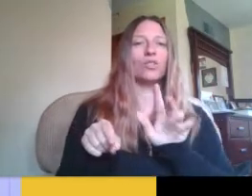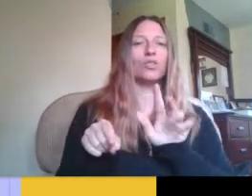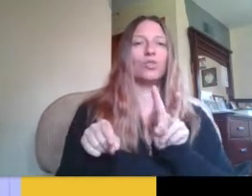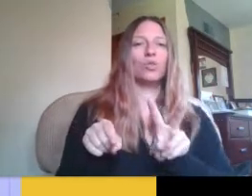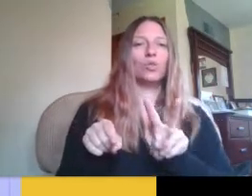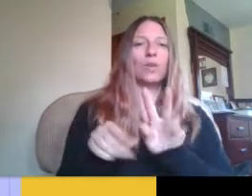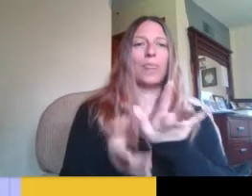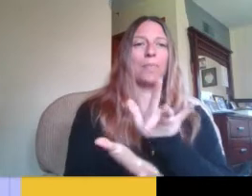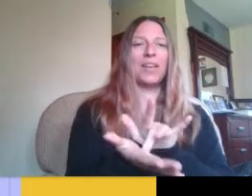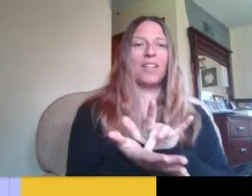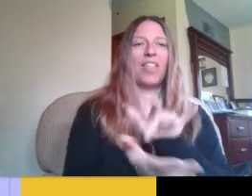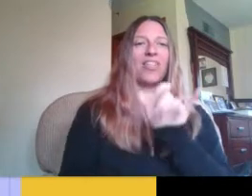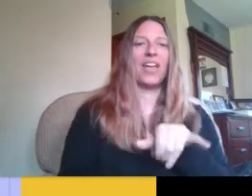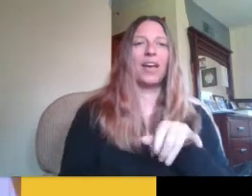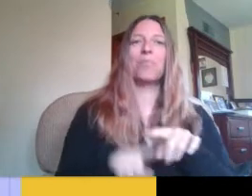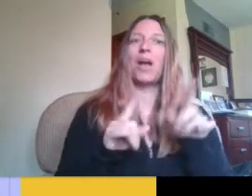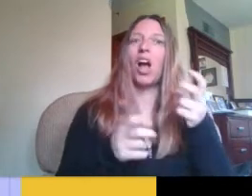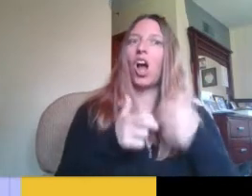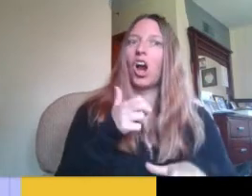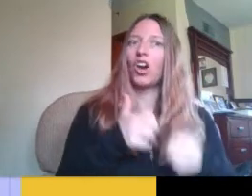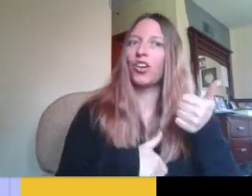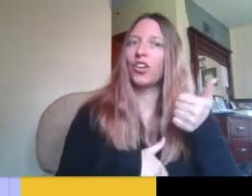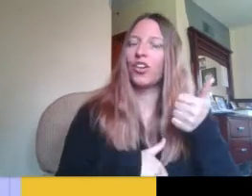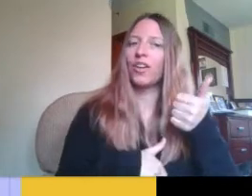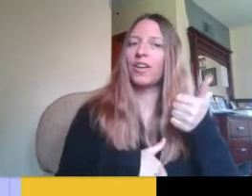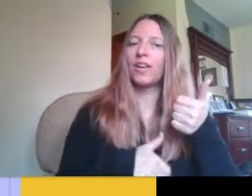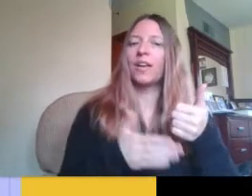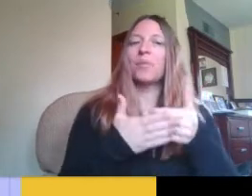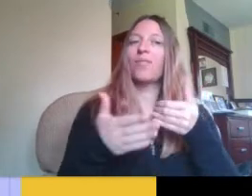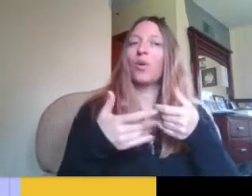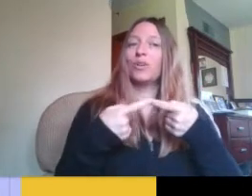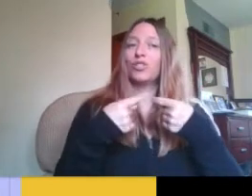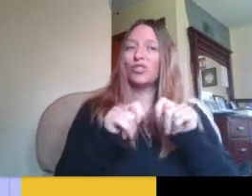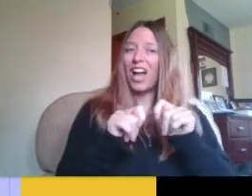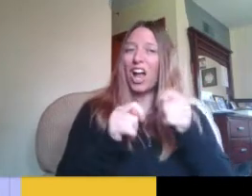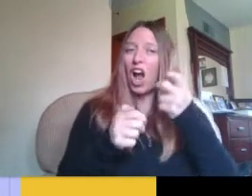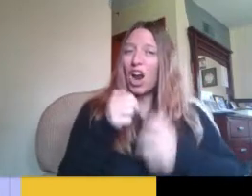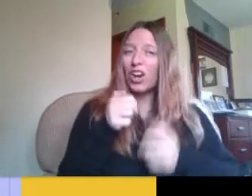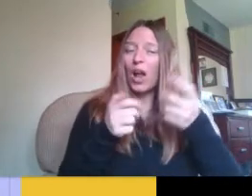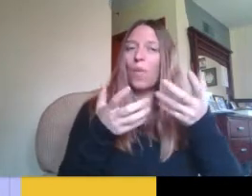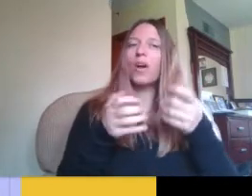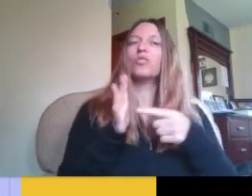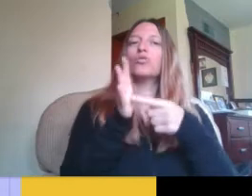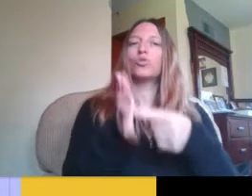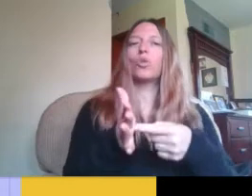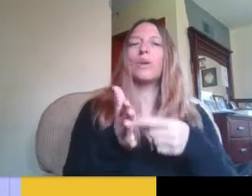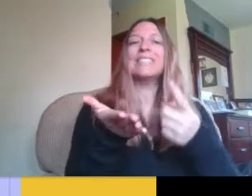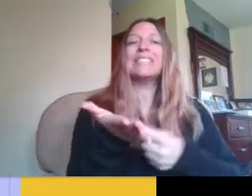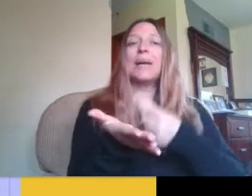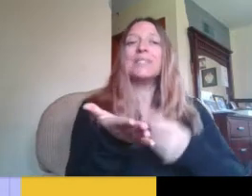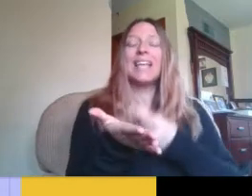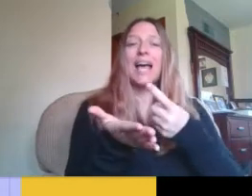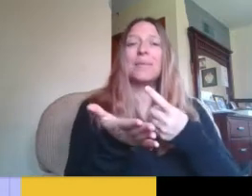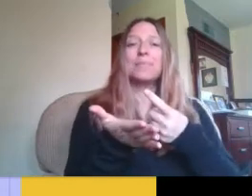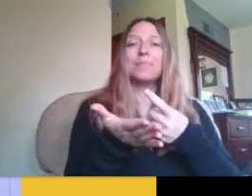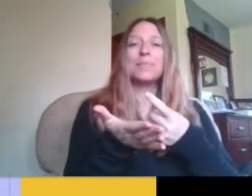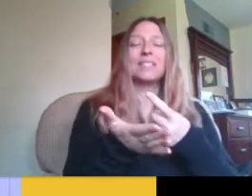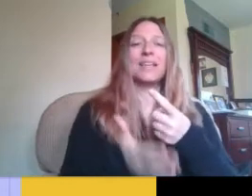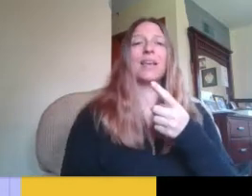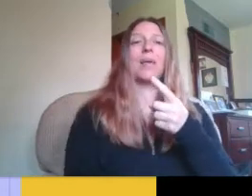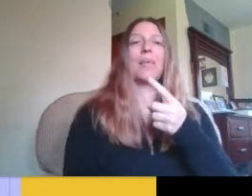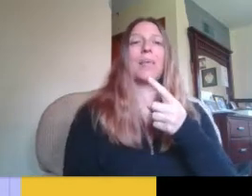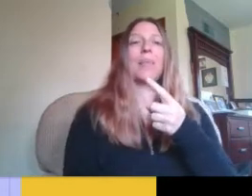it? But don't worry, it gets harder. But before we try a harder problem, I want to point out that sometimes the mean and the median of a data set are the